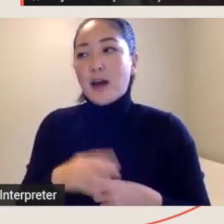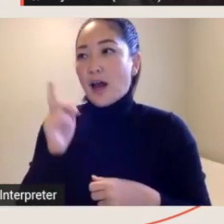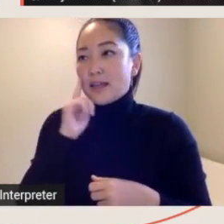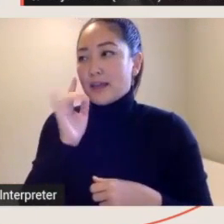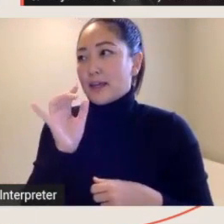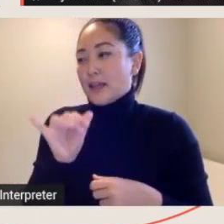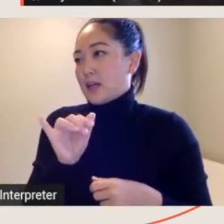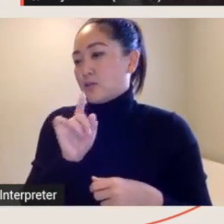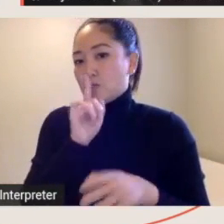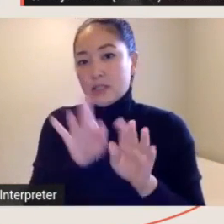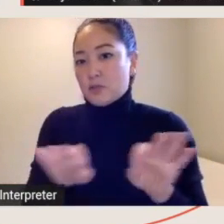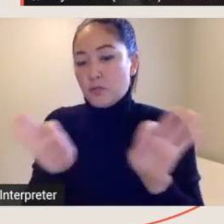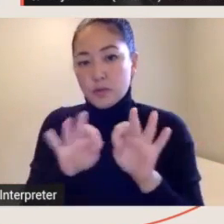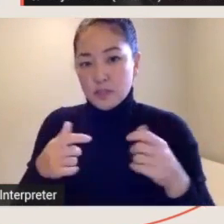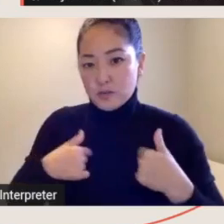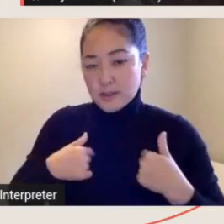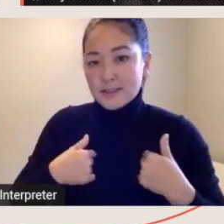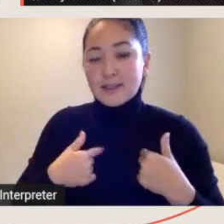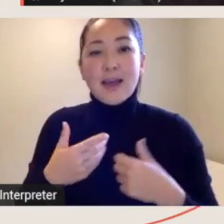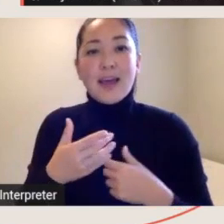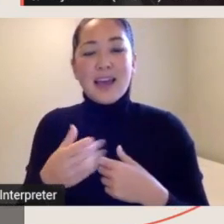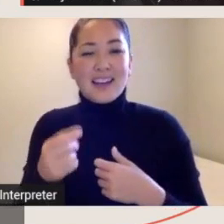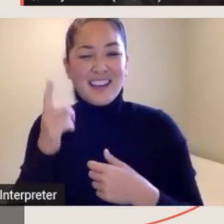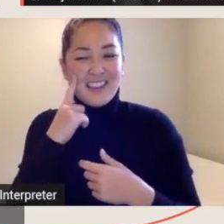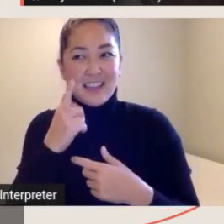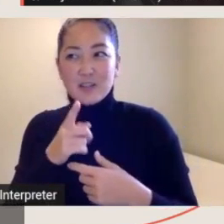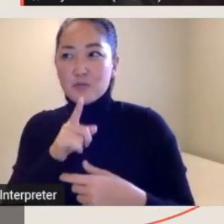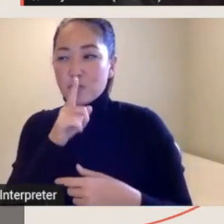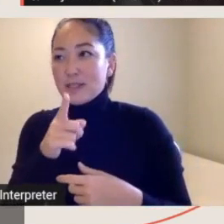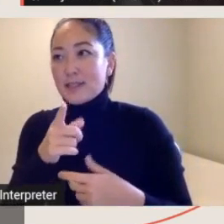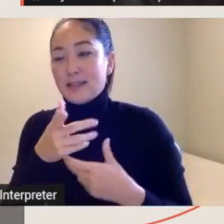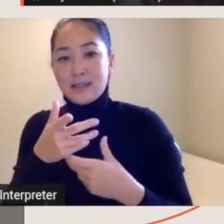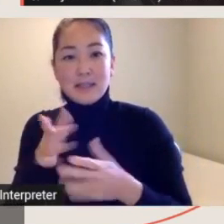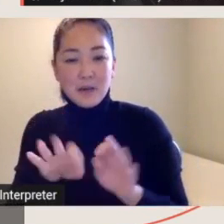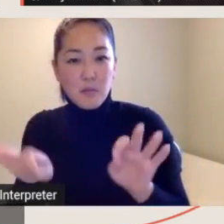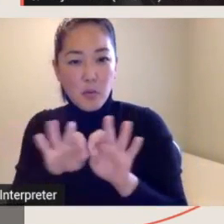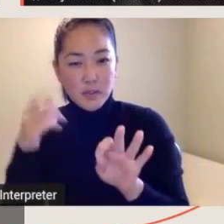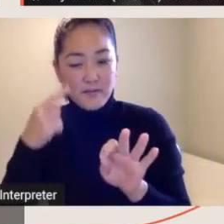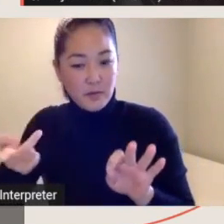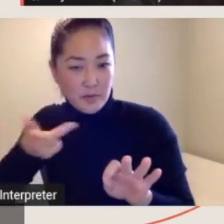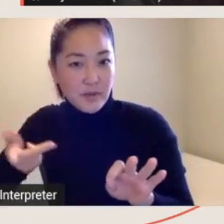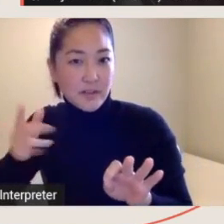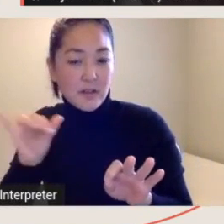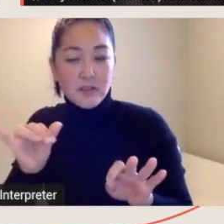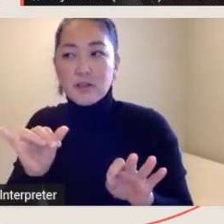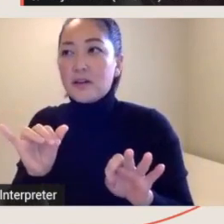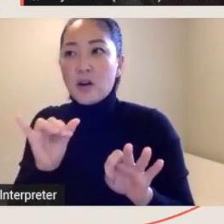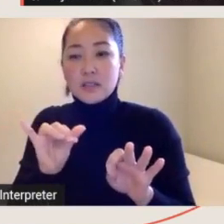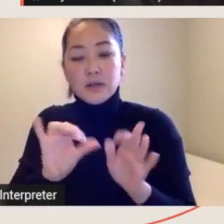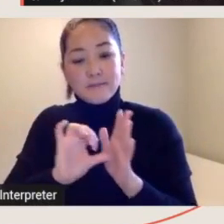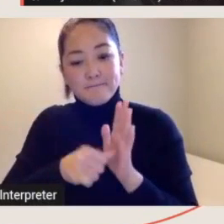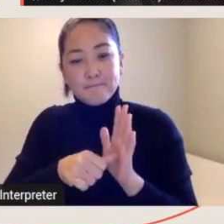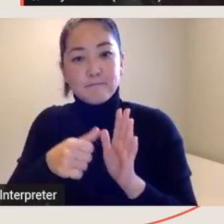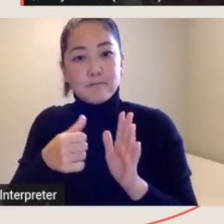for the way we like to film and to interact with characters, it is also something crucial for the storytelling and for the structure of the